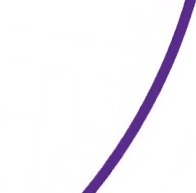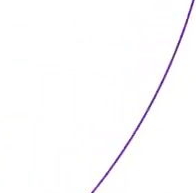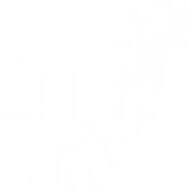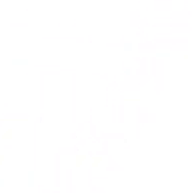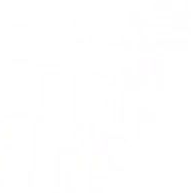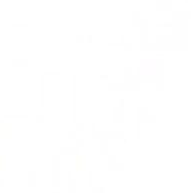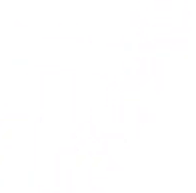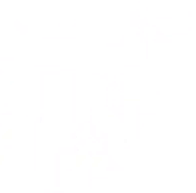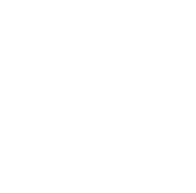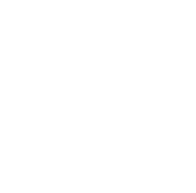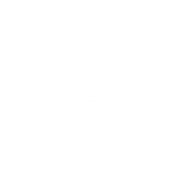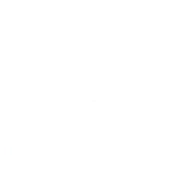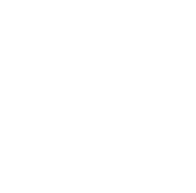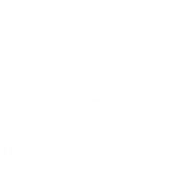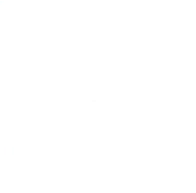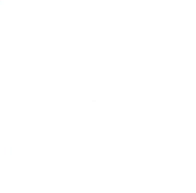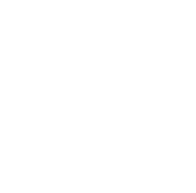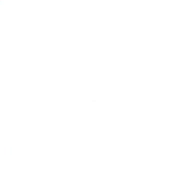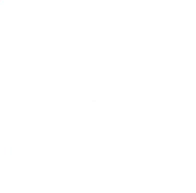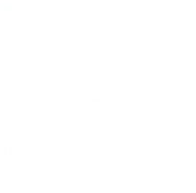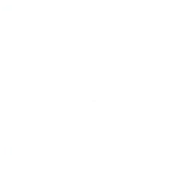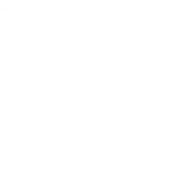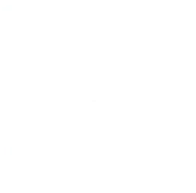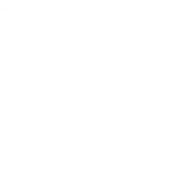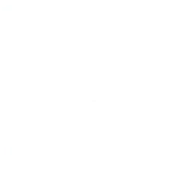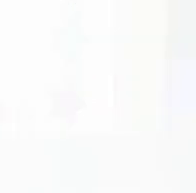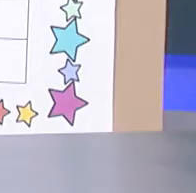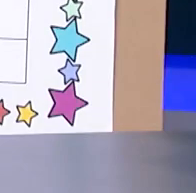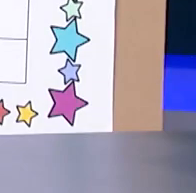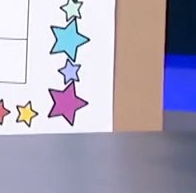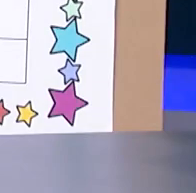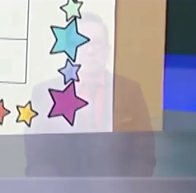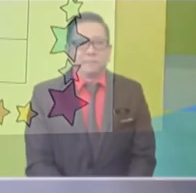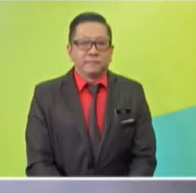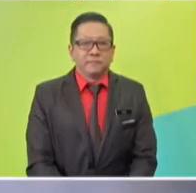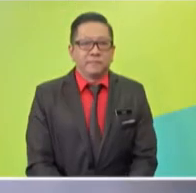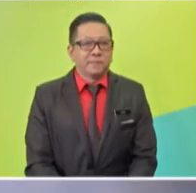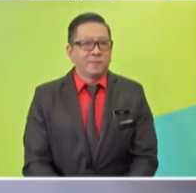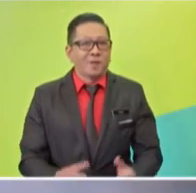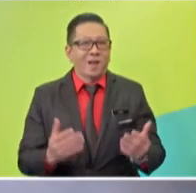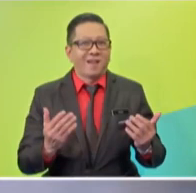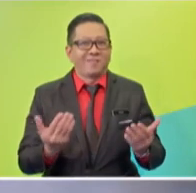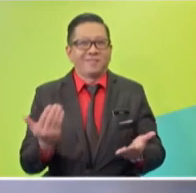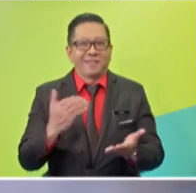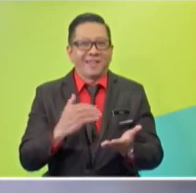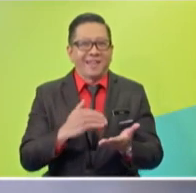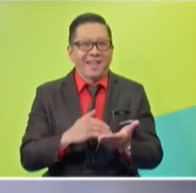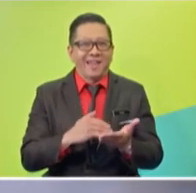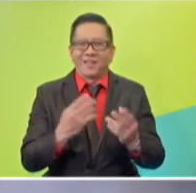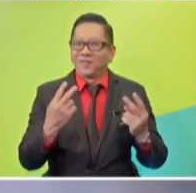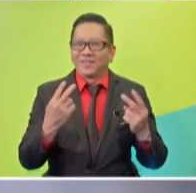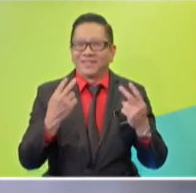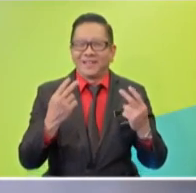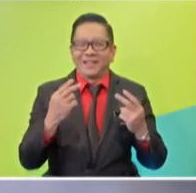DidikTV KPM. And you're back here still with me